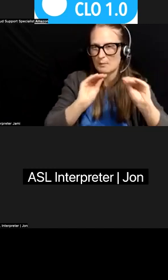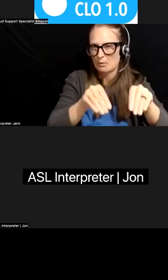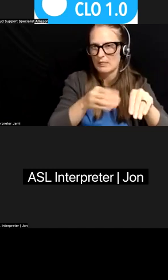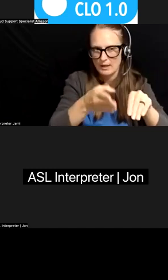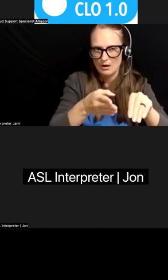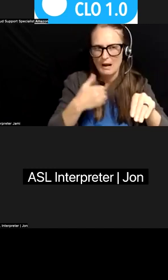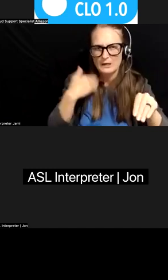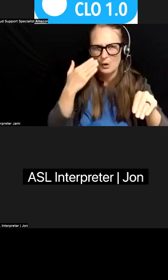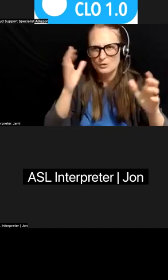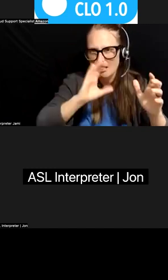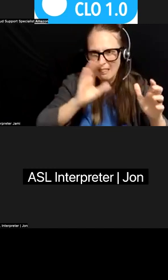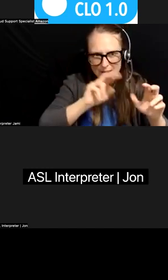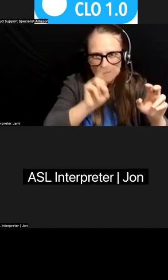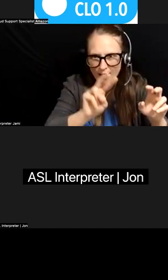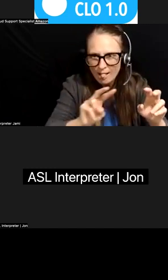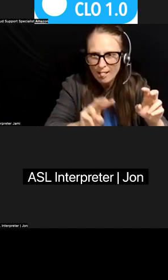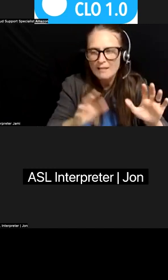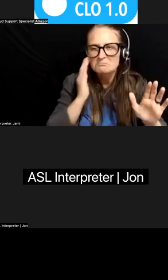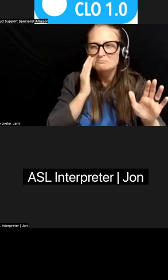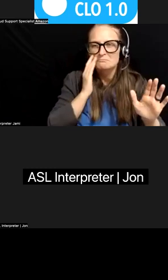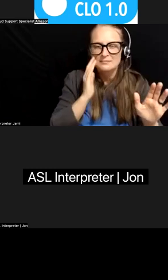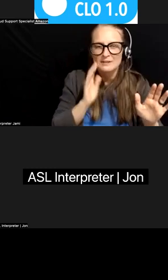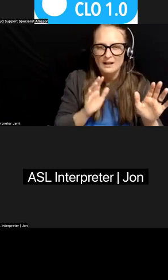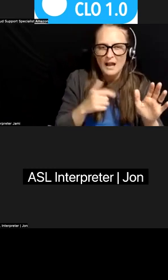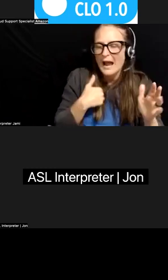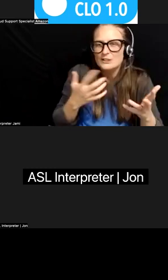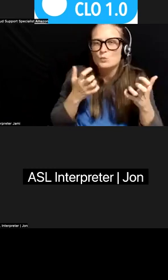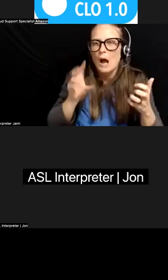here, but I just want a web server.